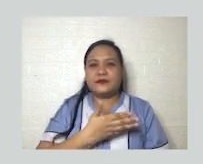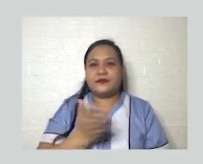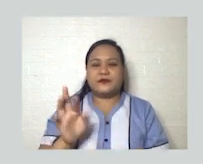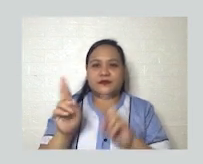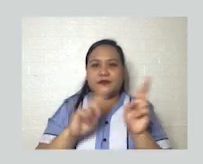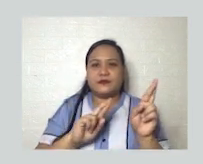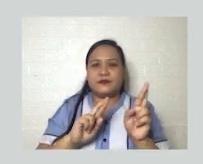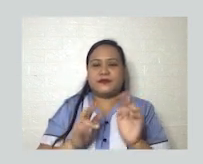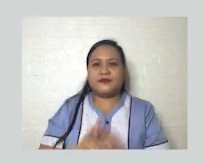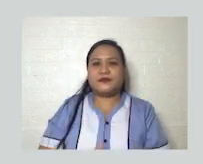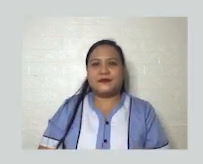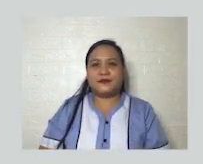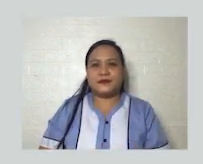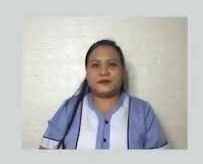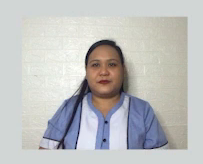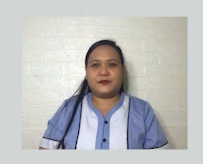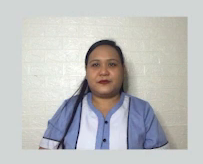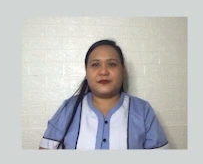Are you ready?